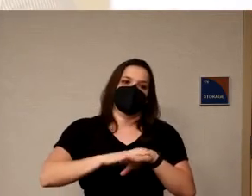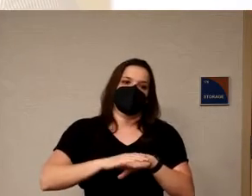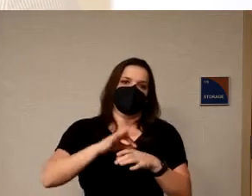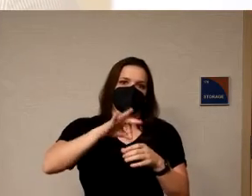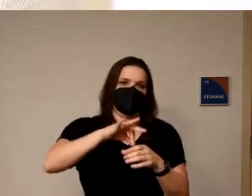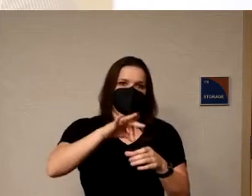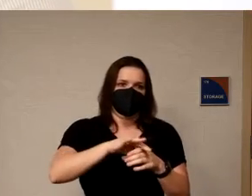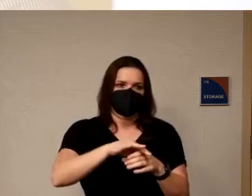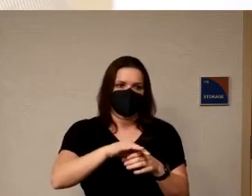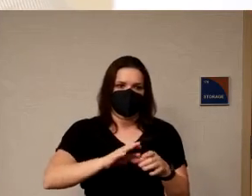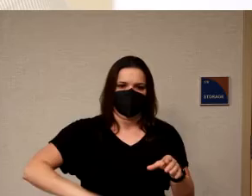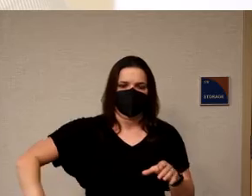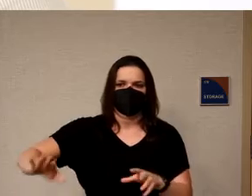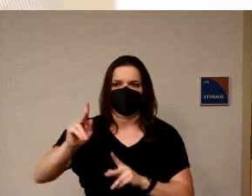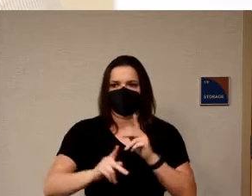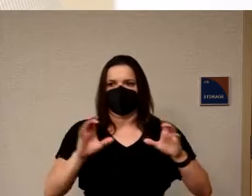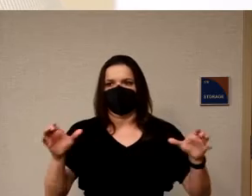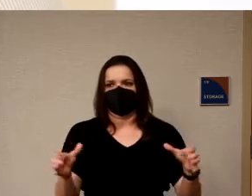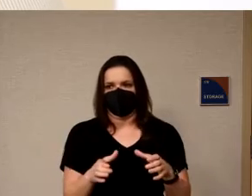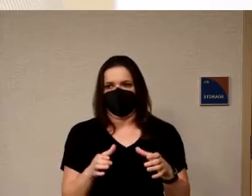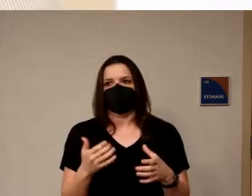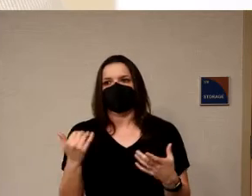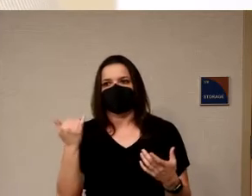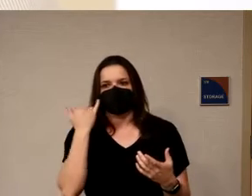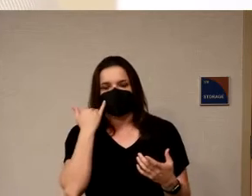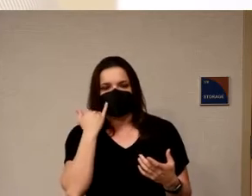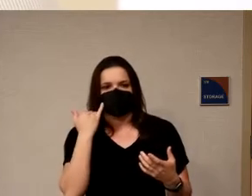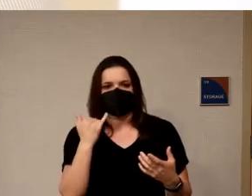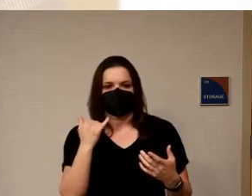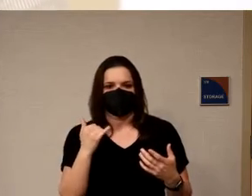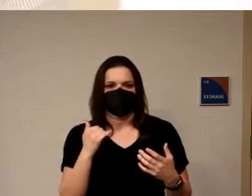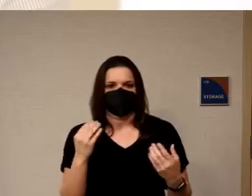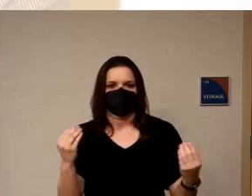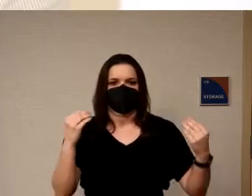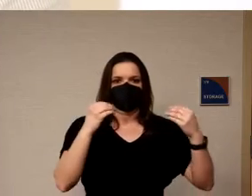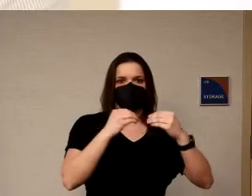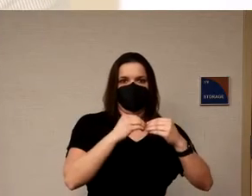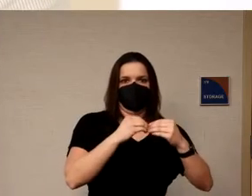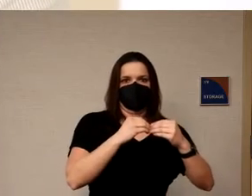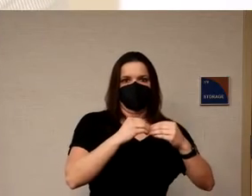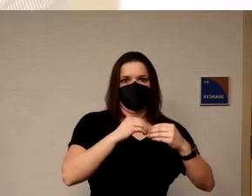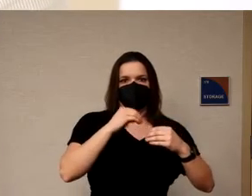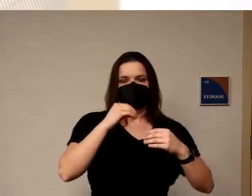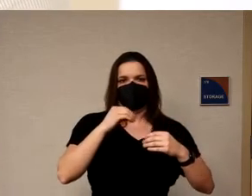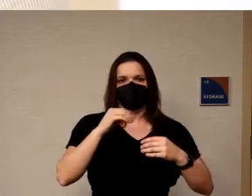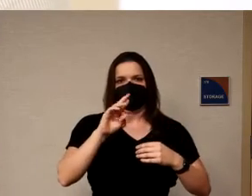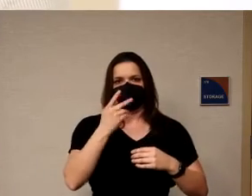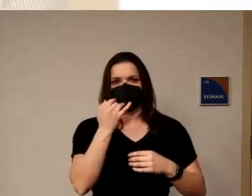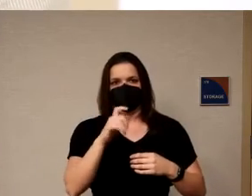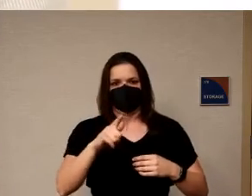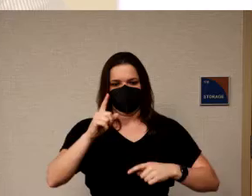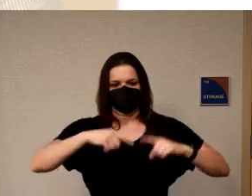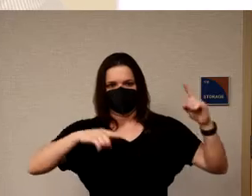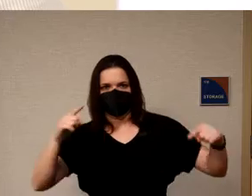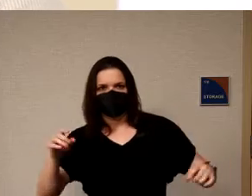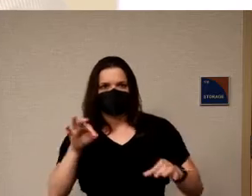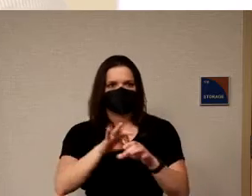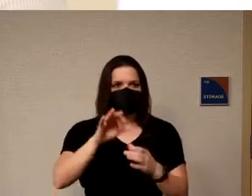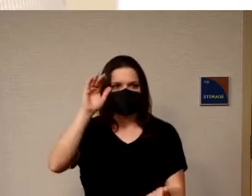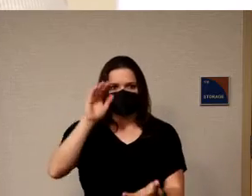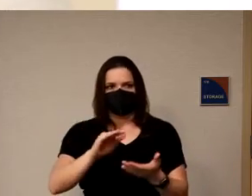of voting patterns of the populations, right? If there's greater levels of racially polarized voting or